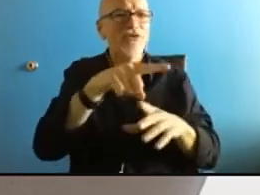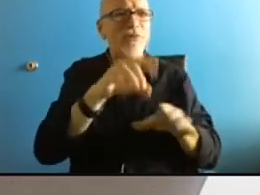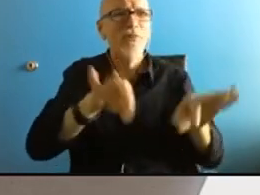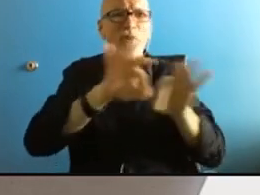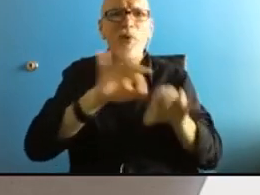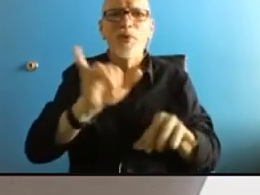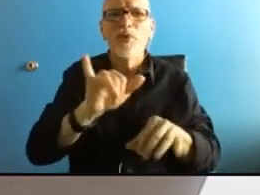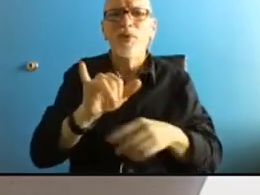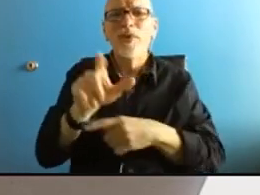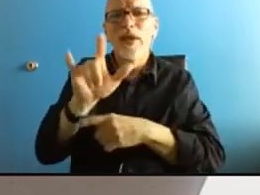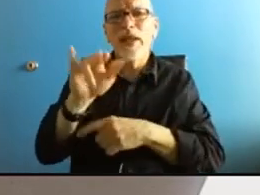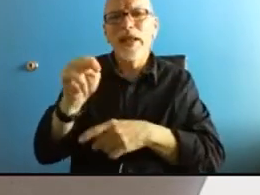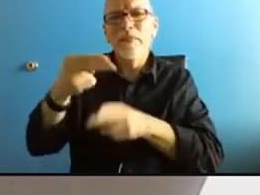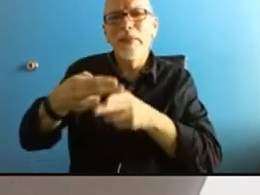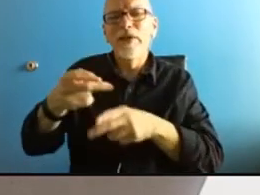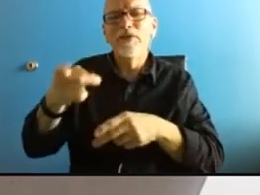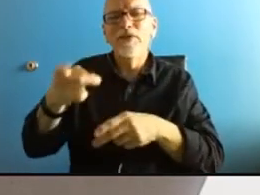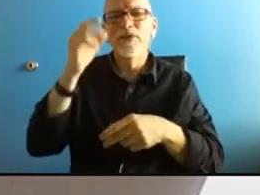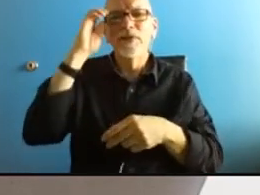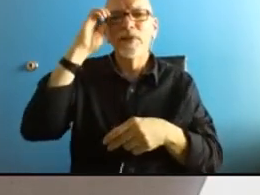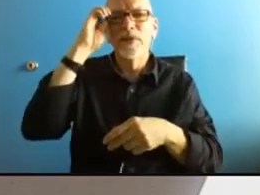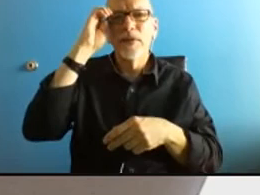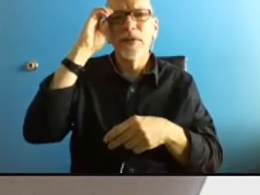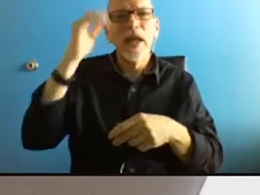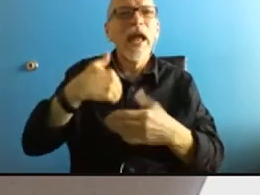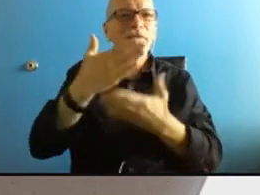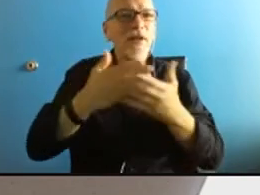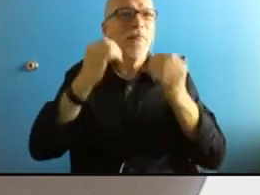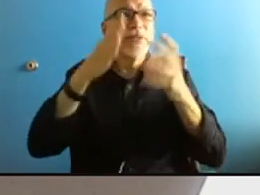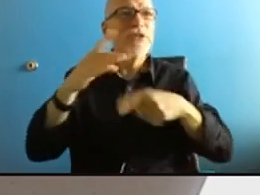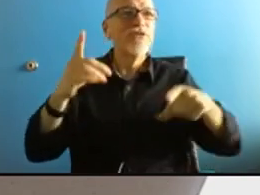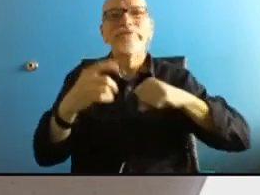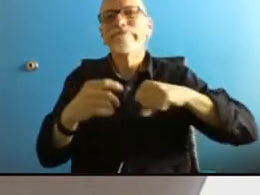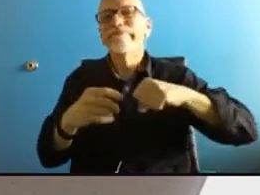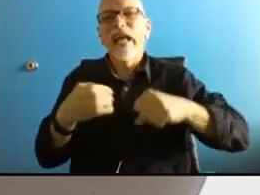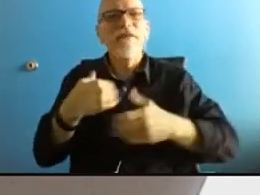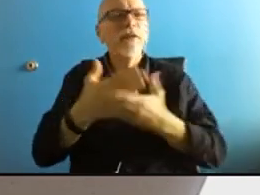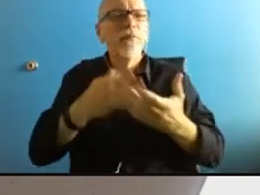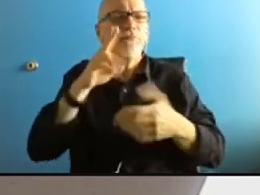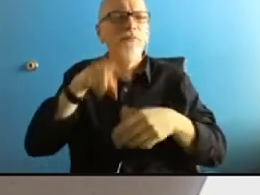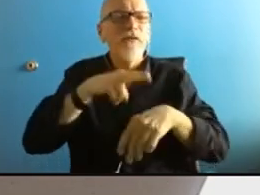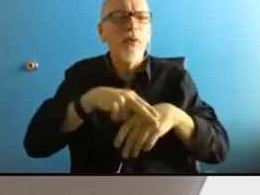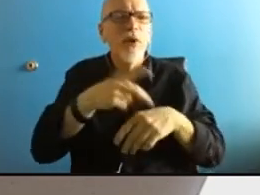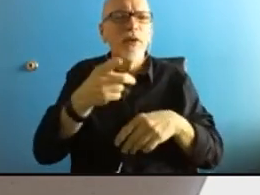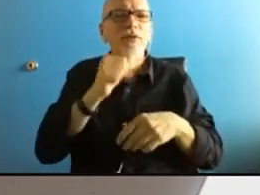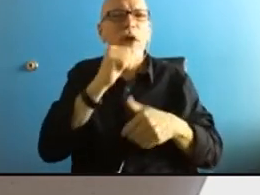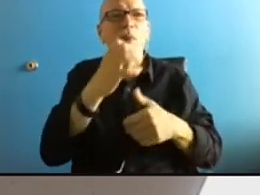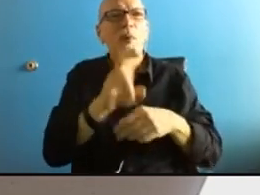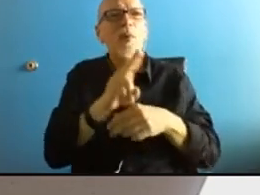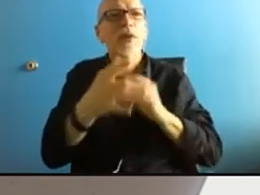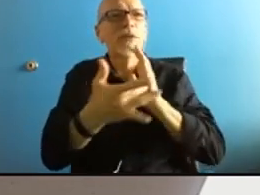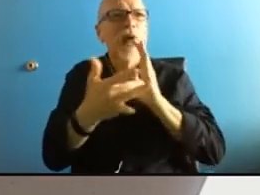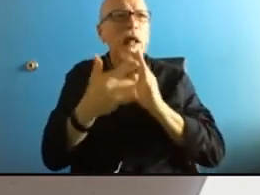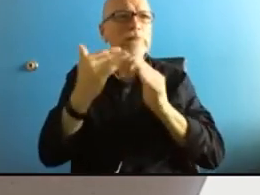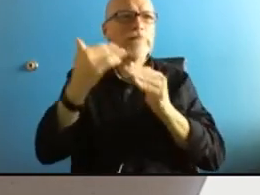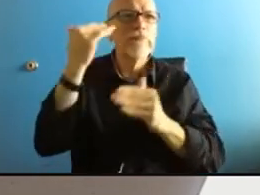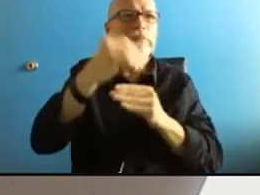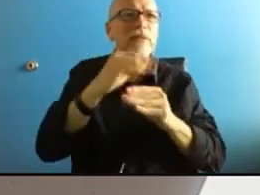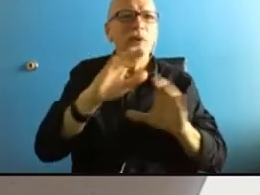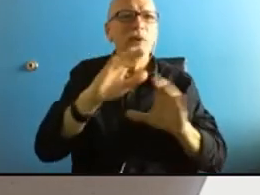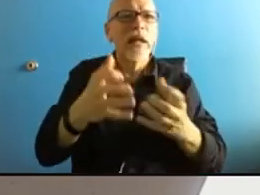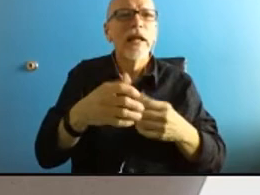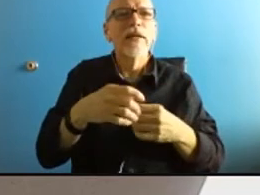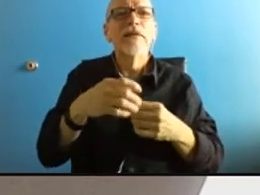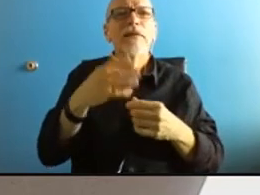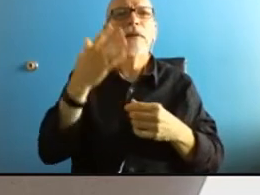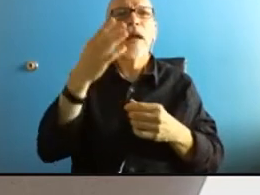that there are apprehensive teachers that are out there into incorporating technology into what they're doing, especially when it comes to